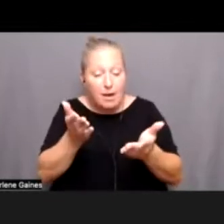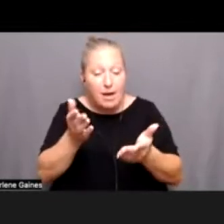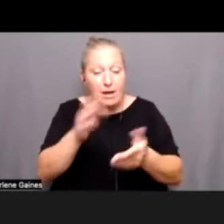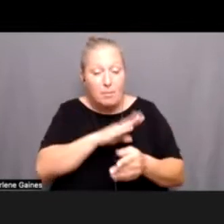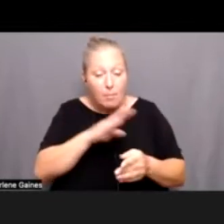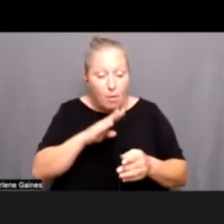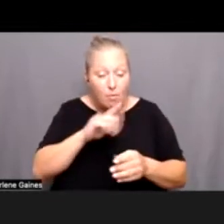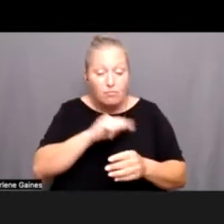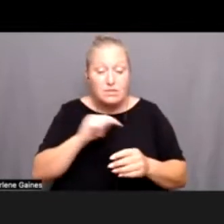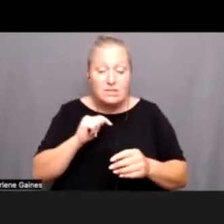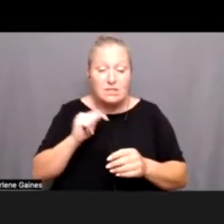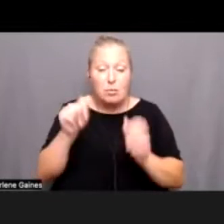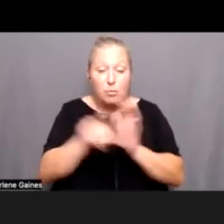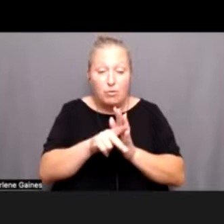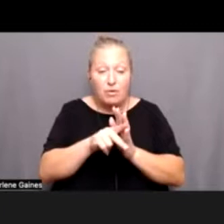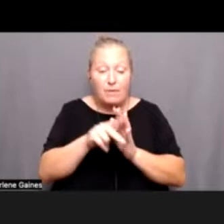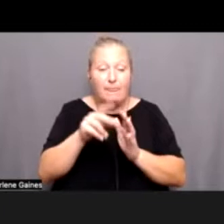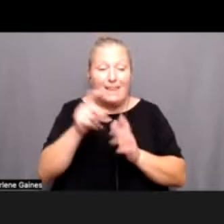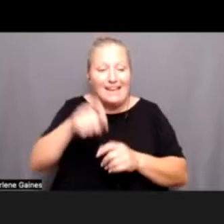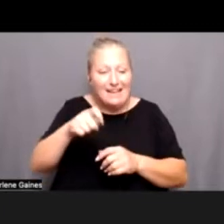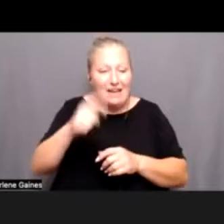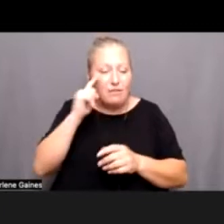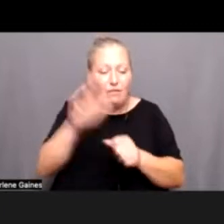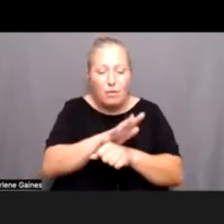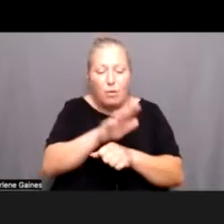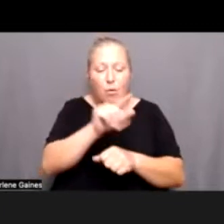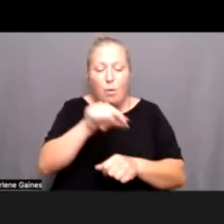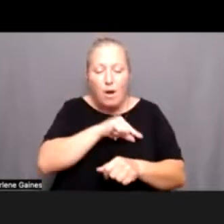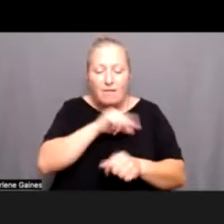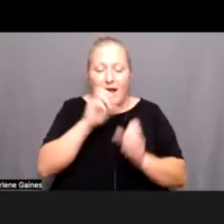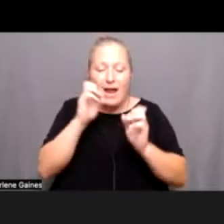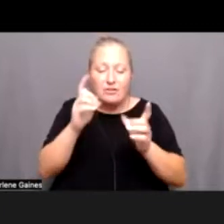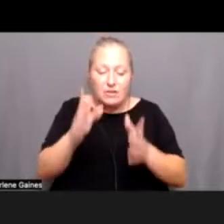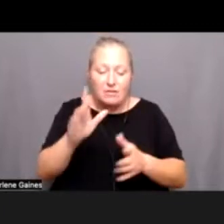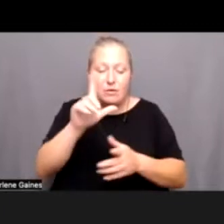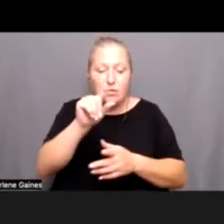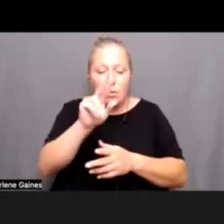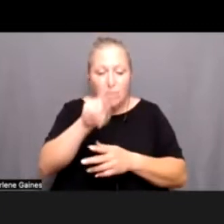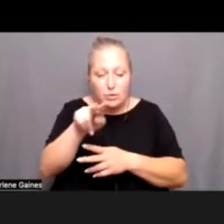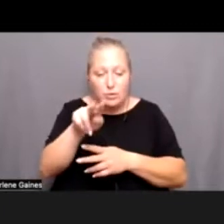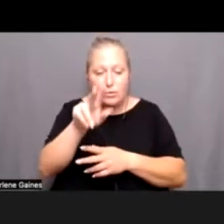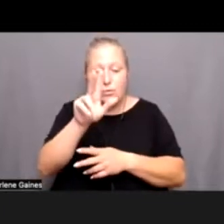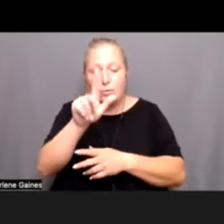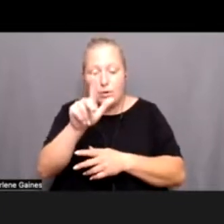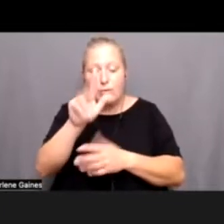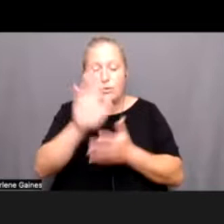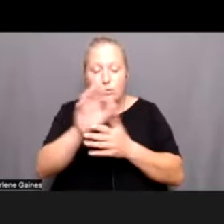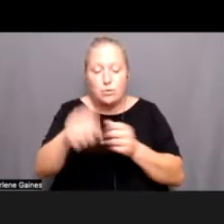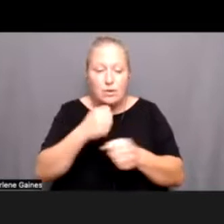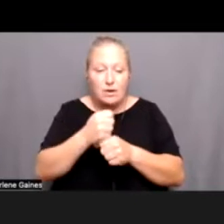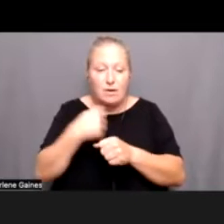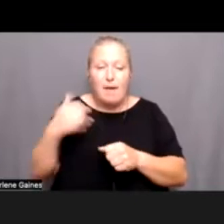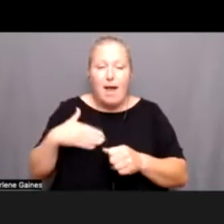Board of Trustees for approval is the Declaration of Need for fully qualified educators for the 22-23 school year. I'm